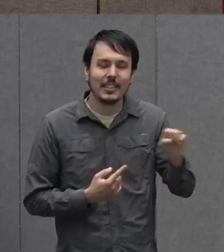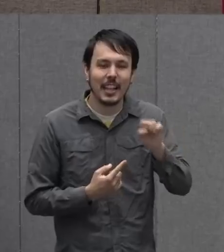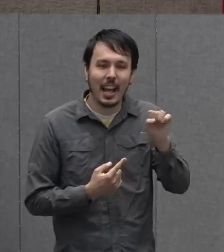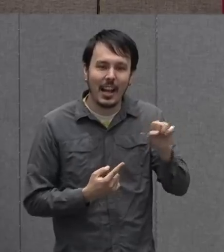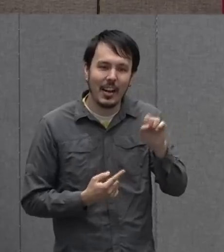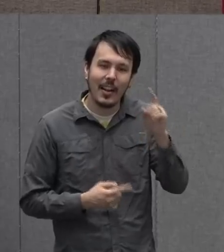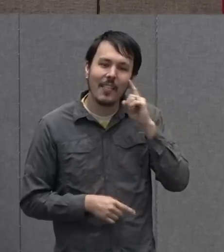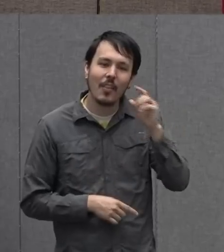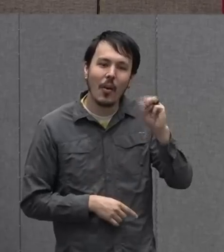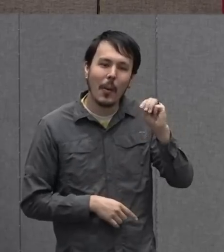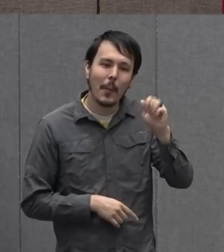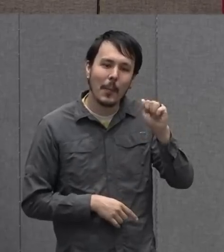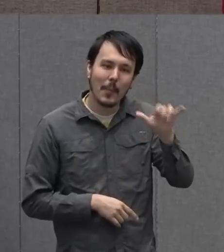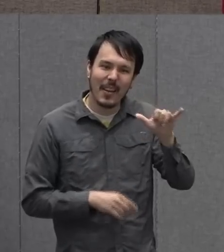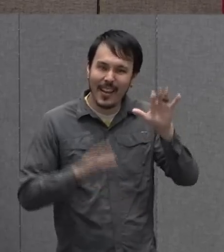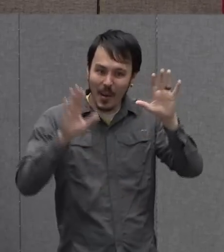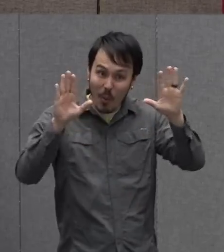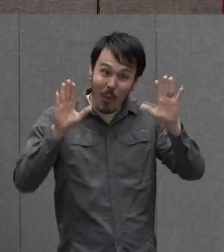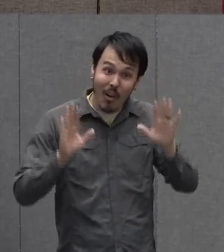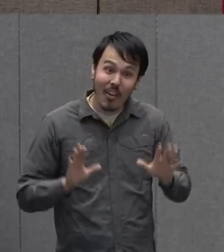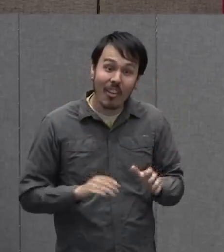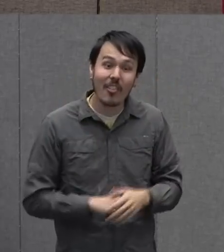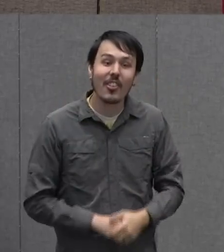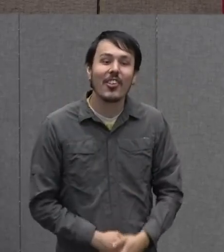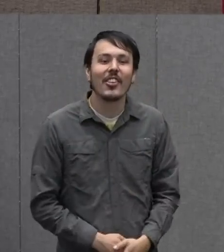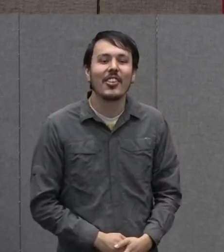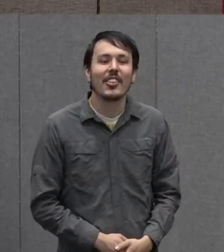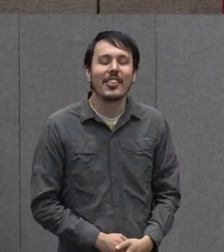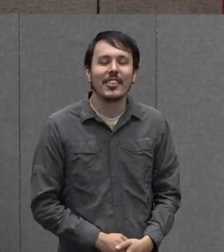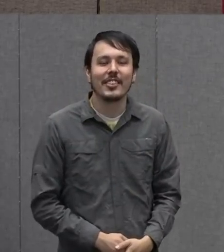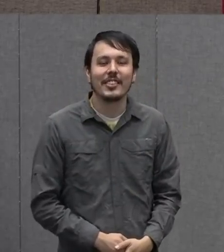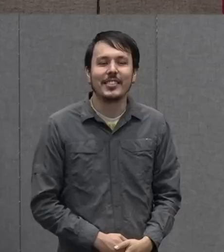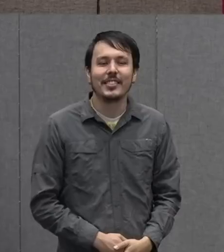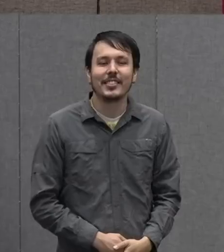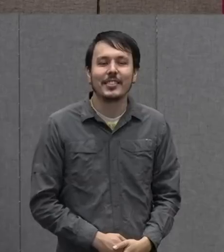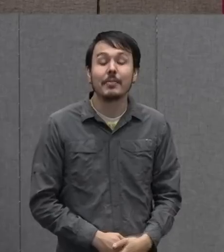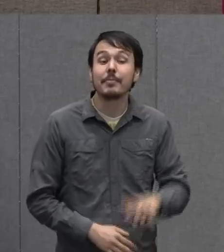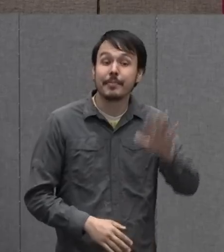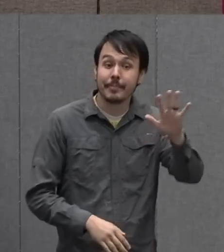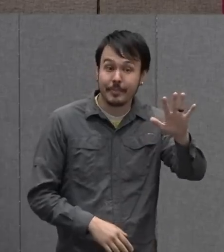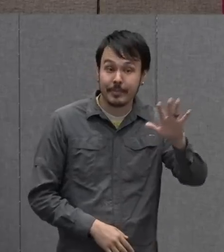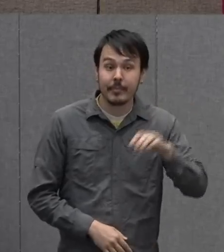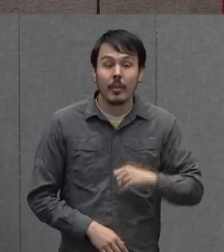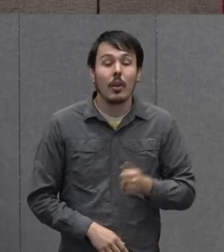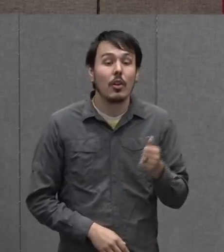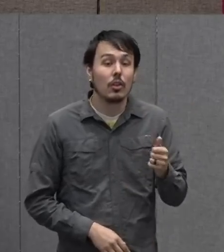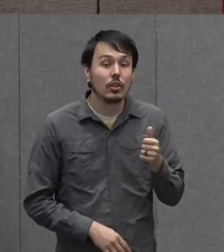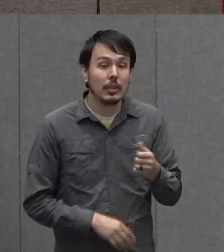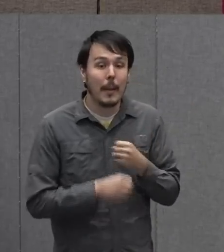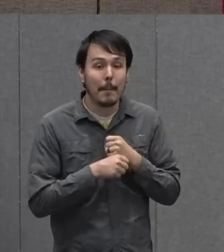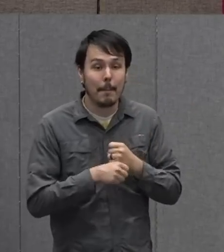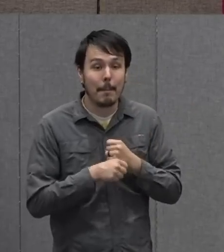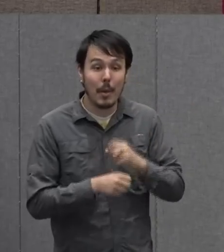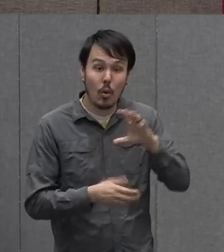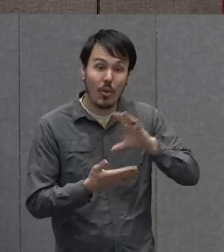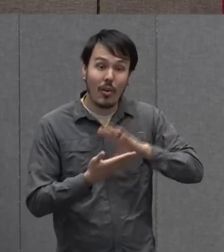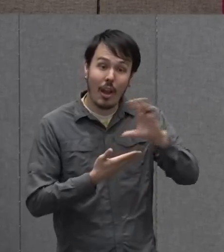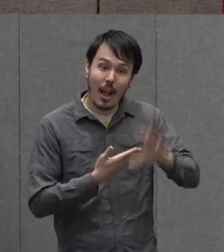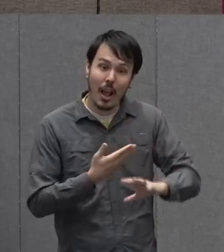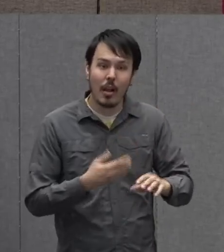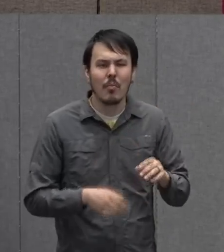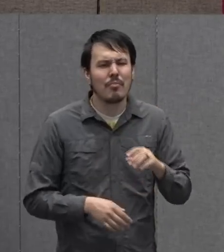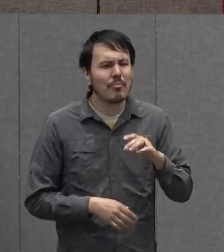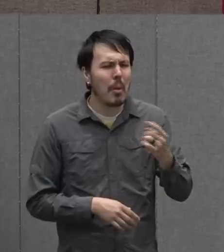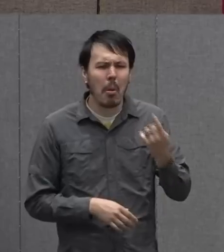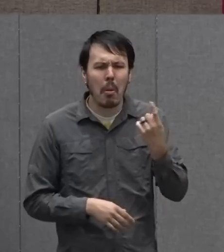in May. Wonderful. Now, when you make your calendar, you can